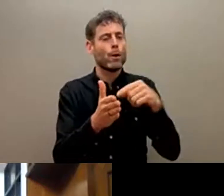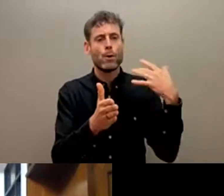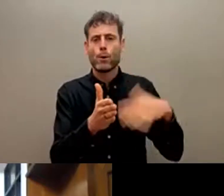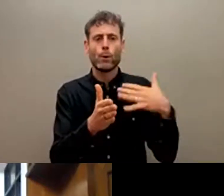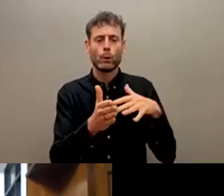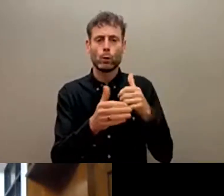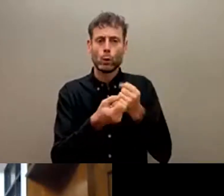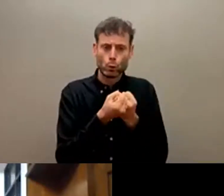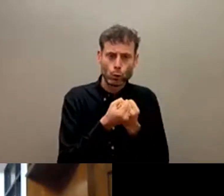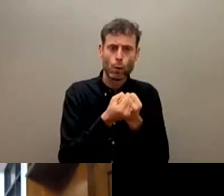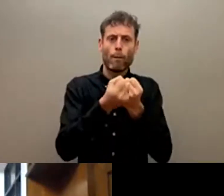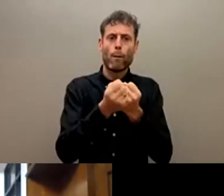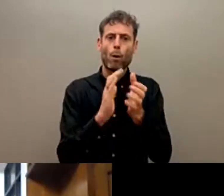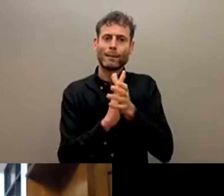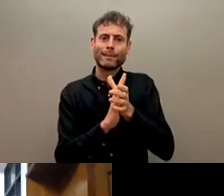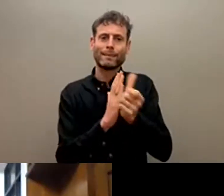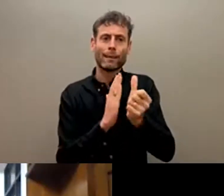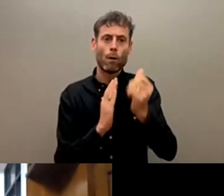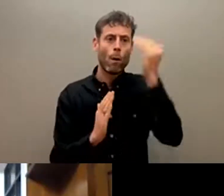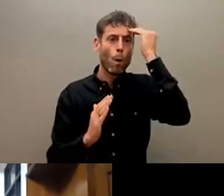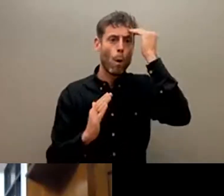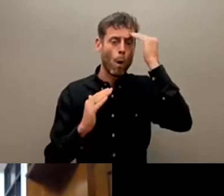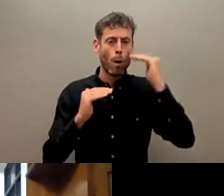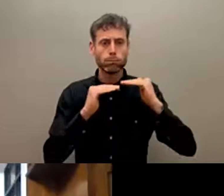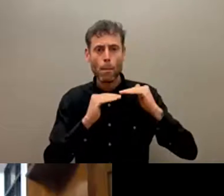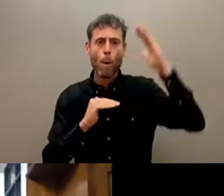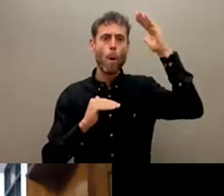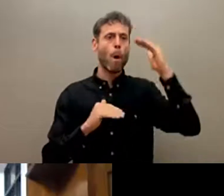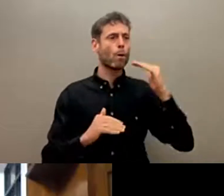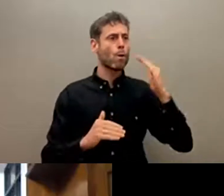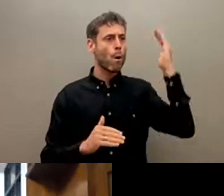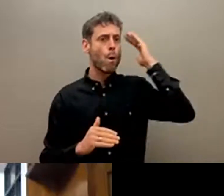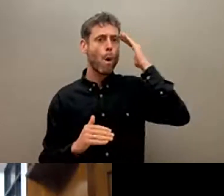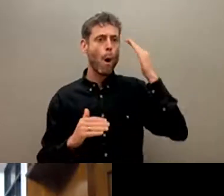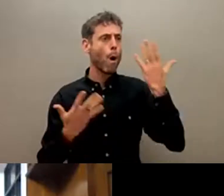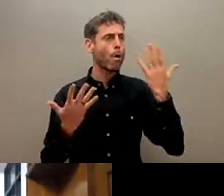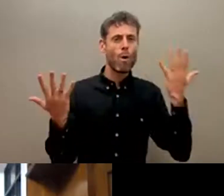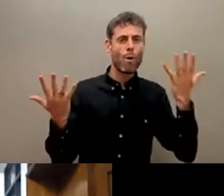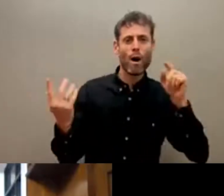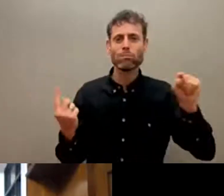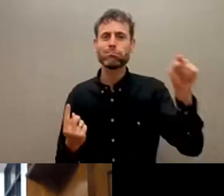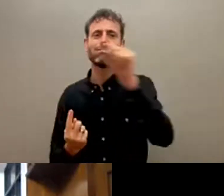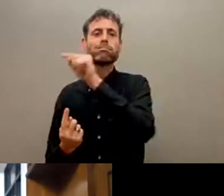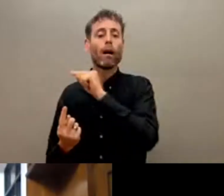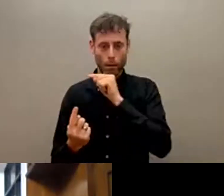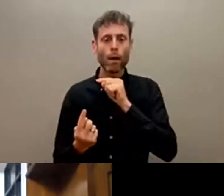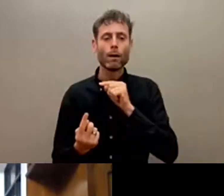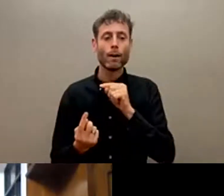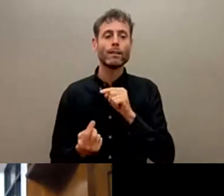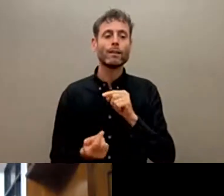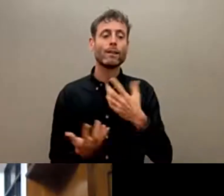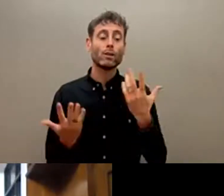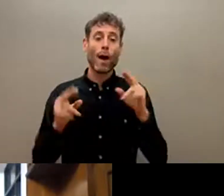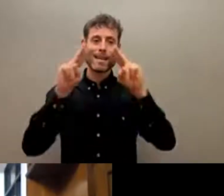very, very important aspect. So in the international arena, what is going on, how the human